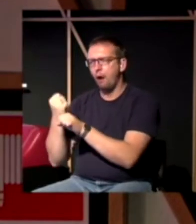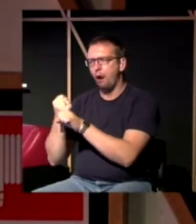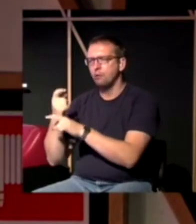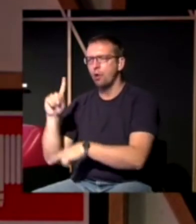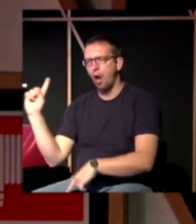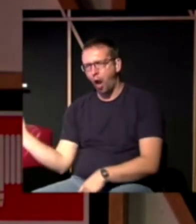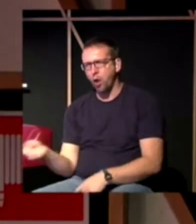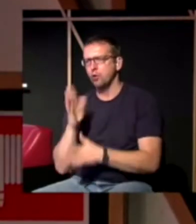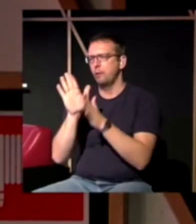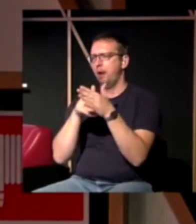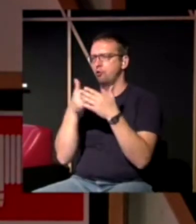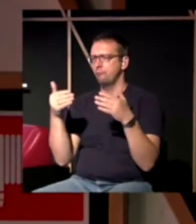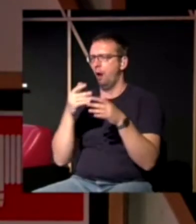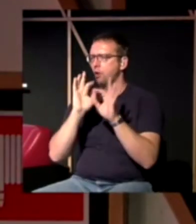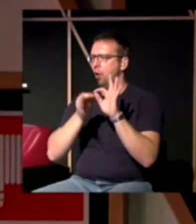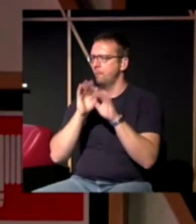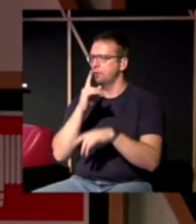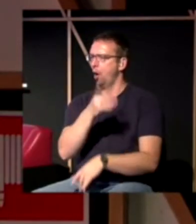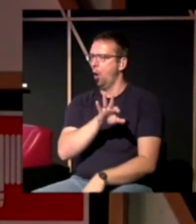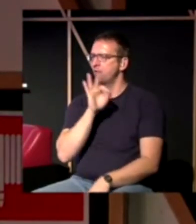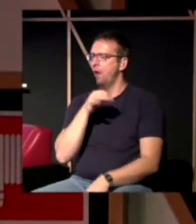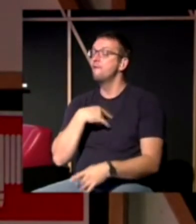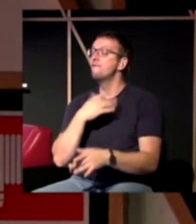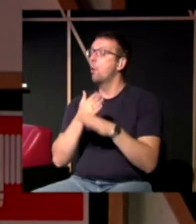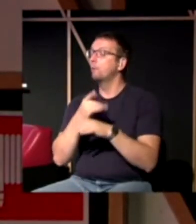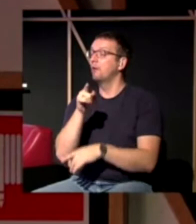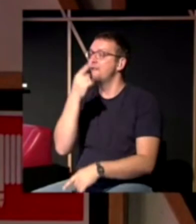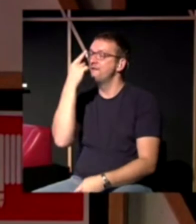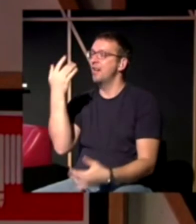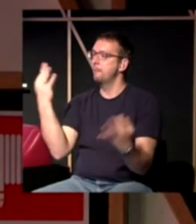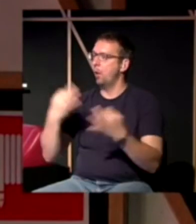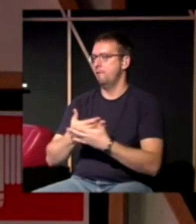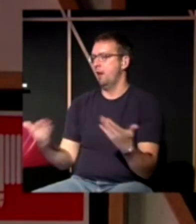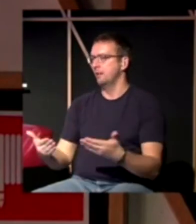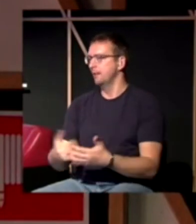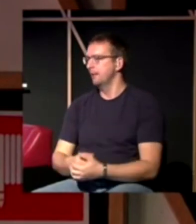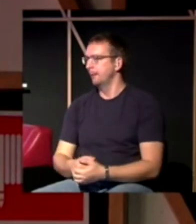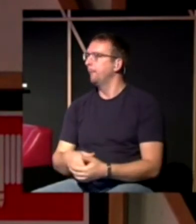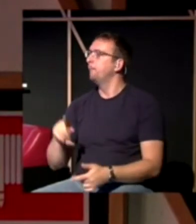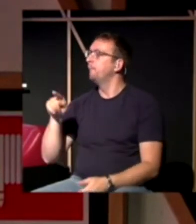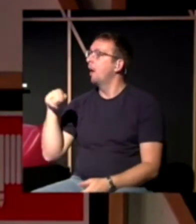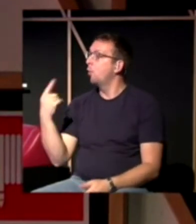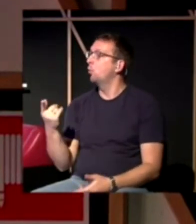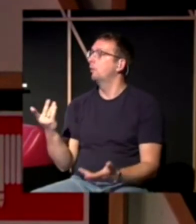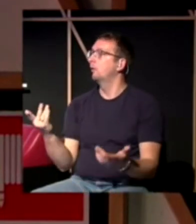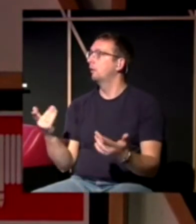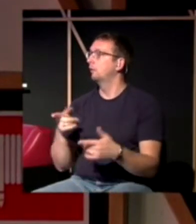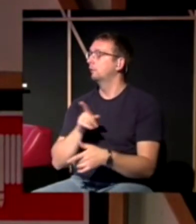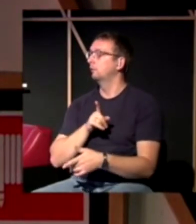to talk, to entertain, but the ability to understand what somebody with a visual impairment needed, and that was to be able to follow the